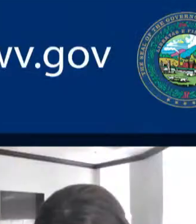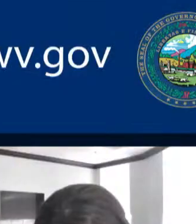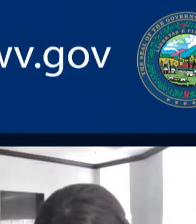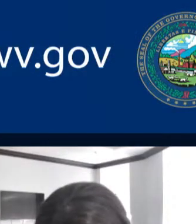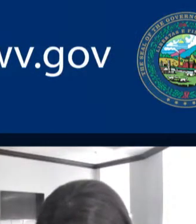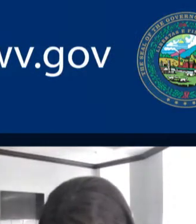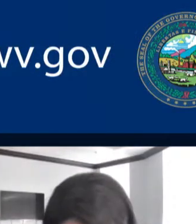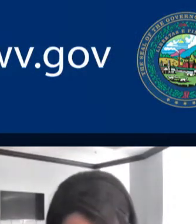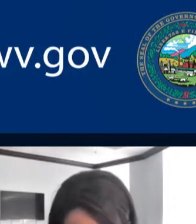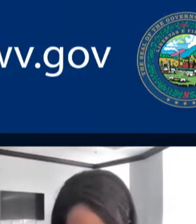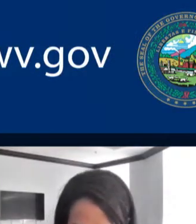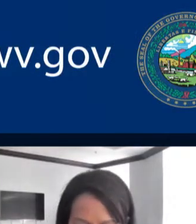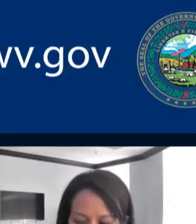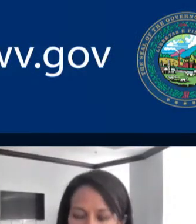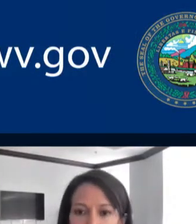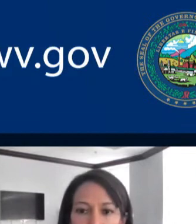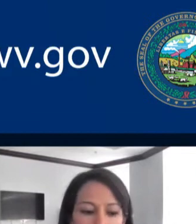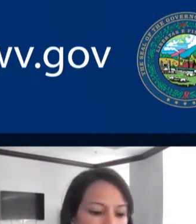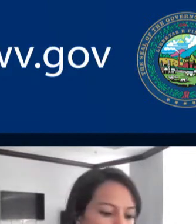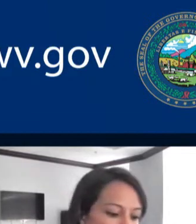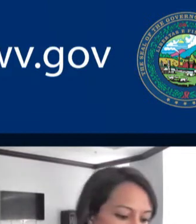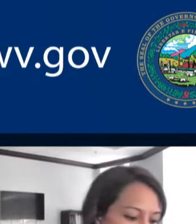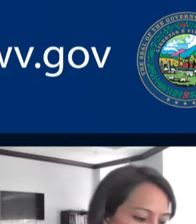Dave. Next to Kelsey Soto with WSAZ.